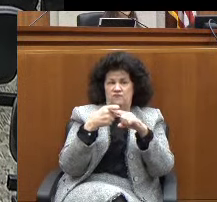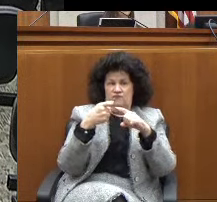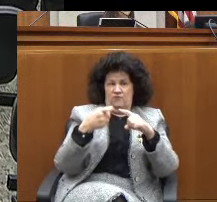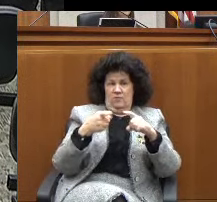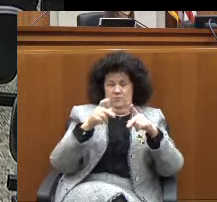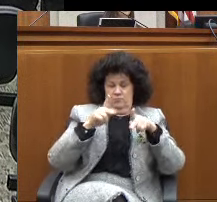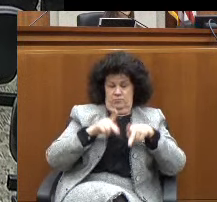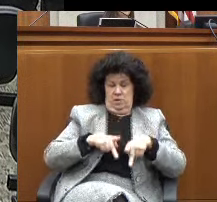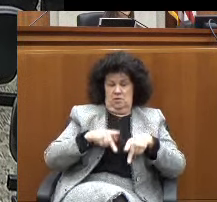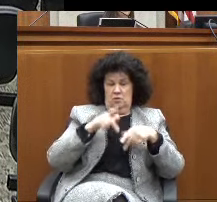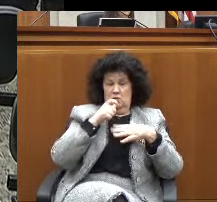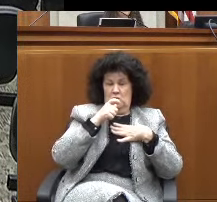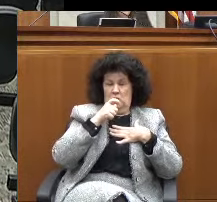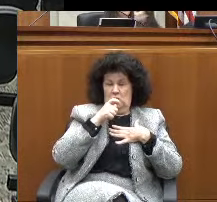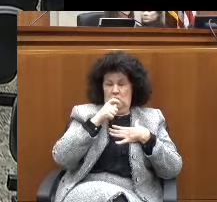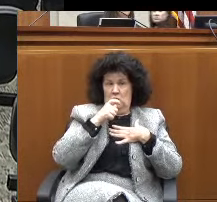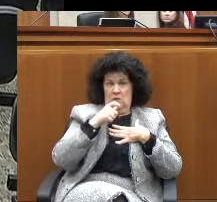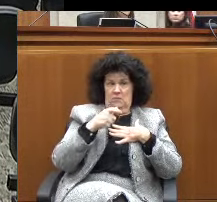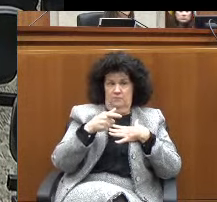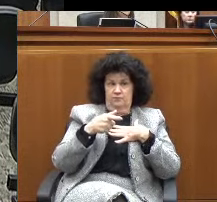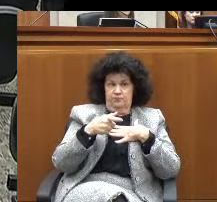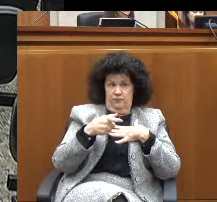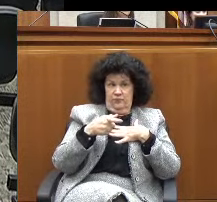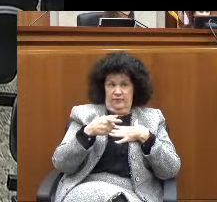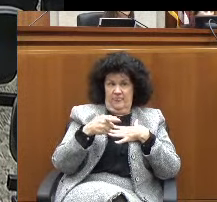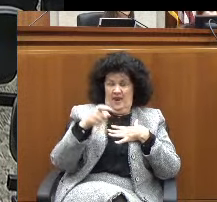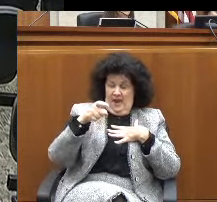person that's actually having to hire